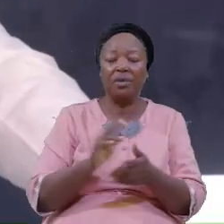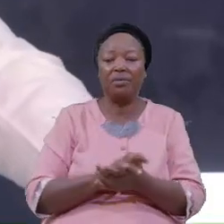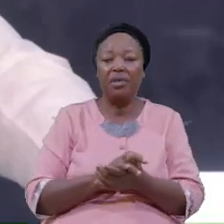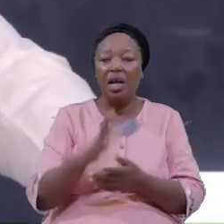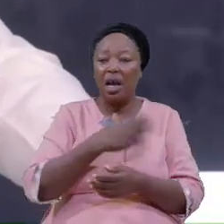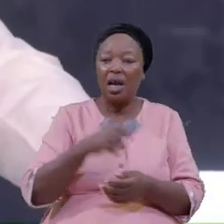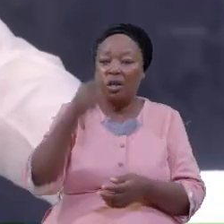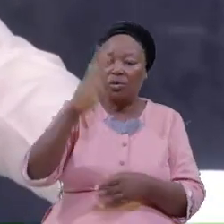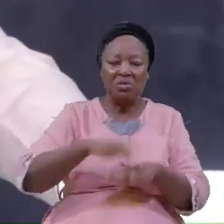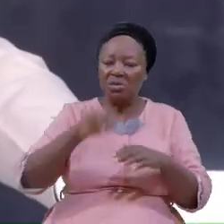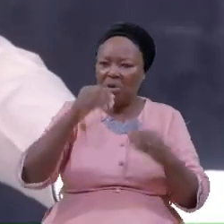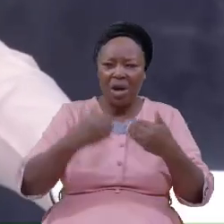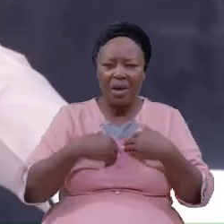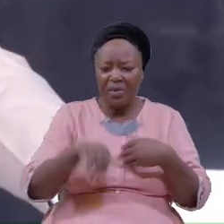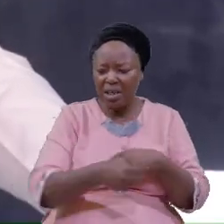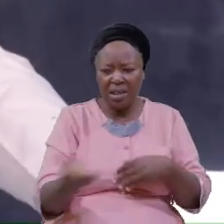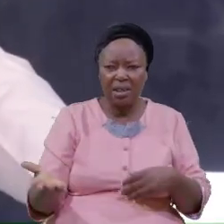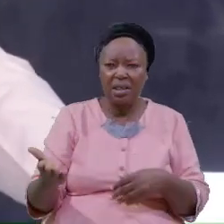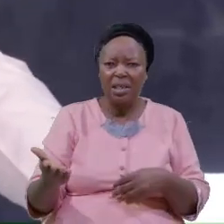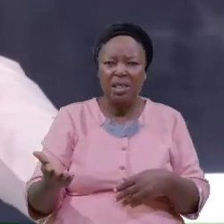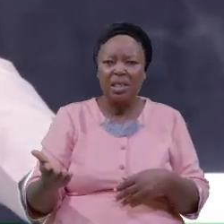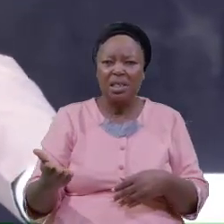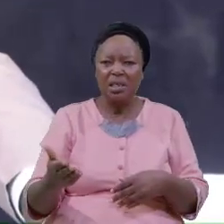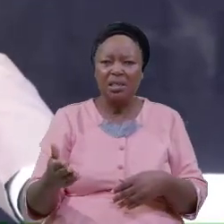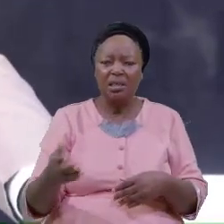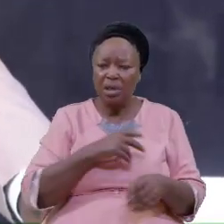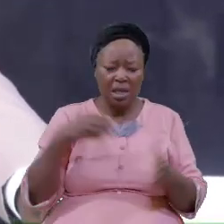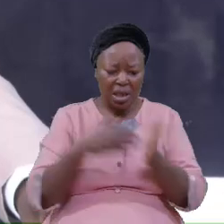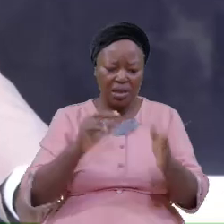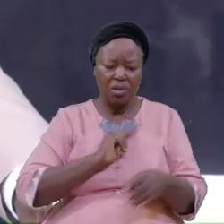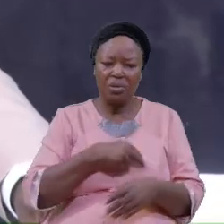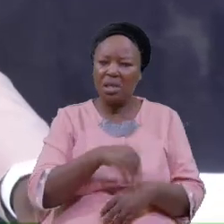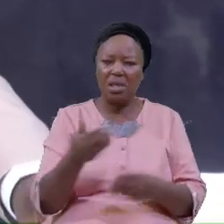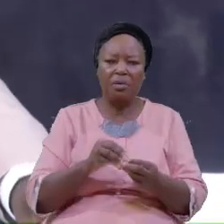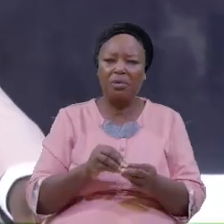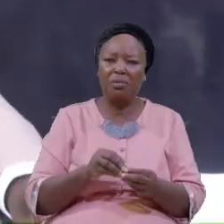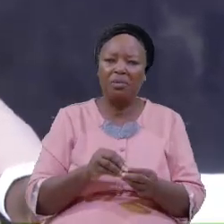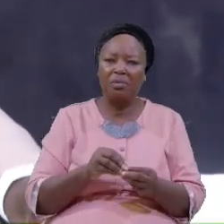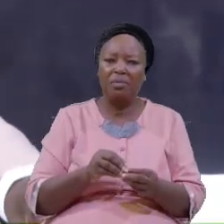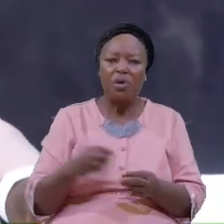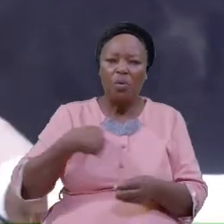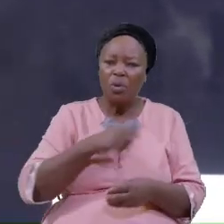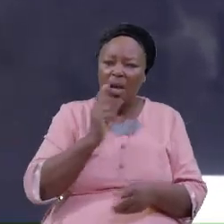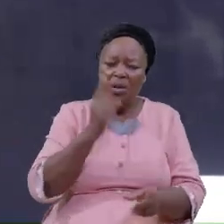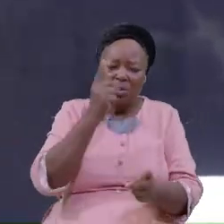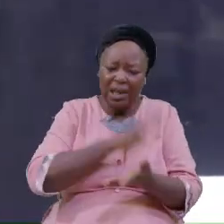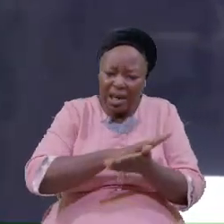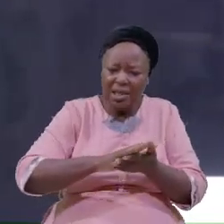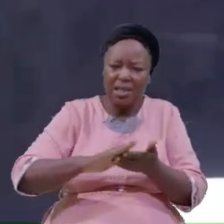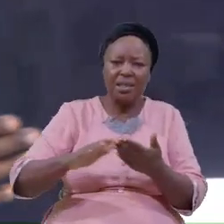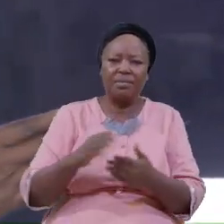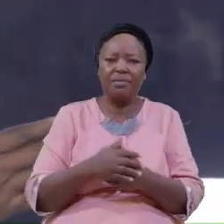have anything against us anymore. We are justified. What's to